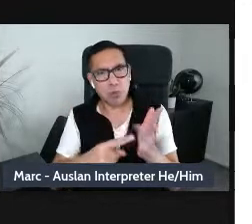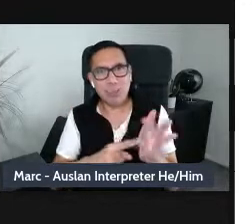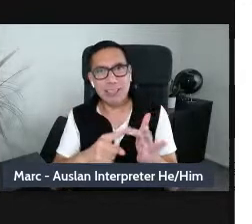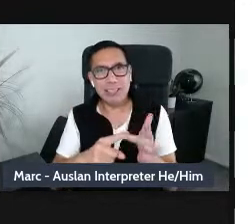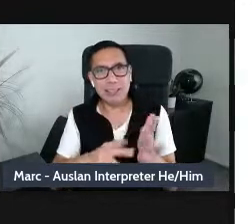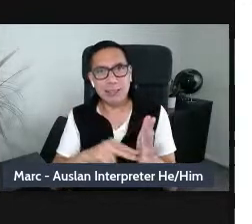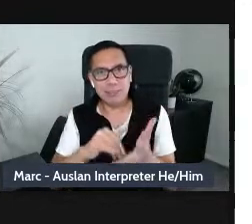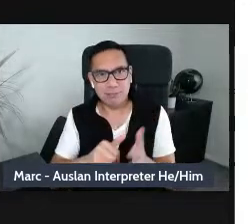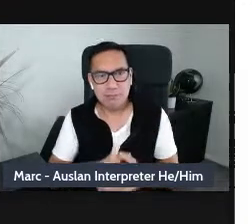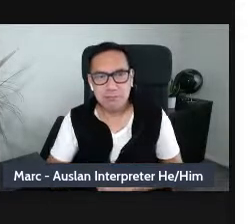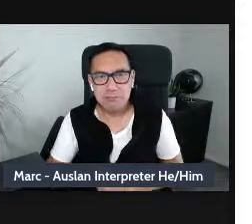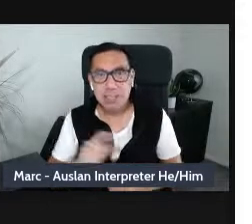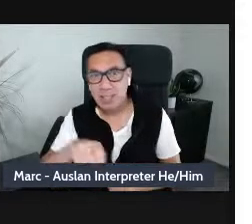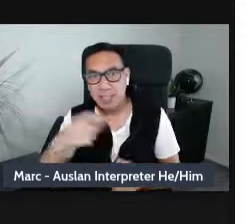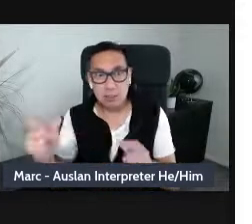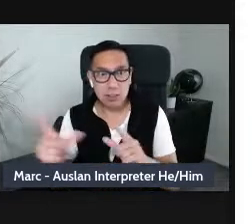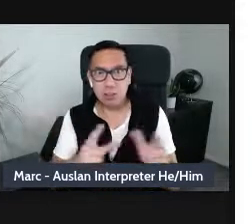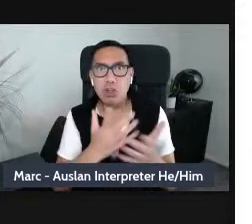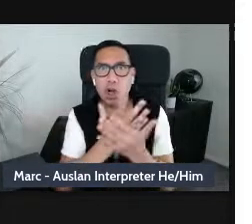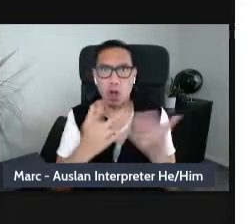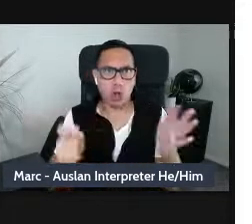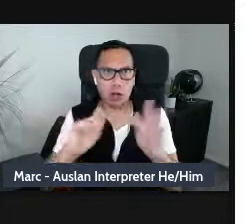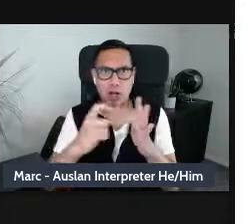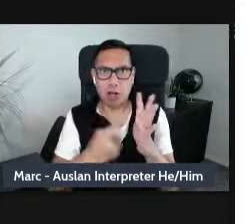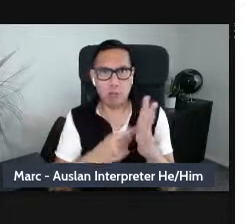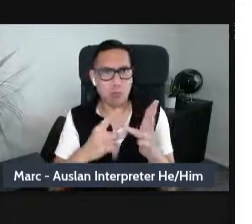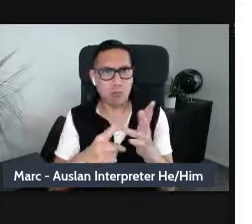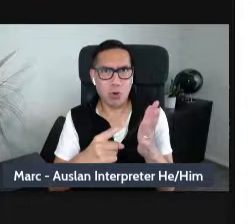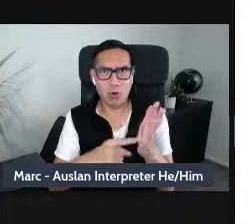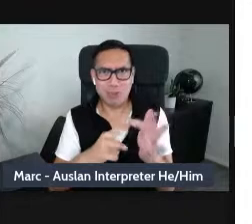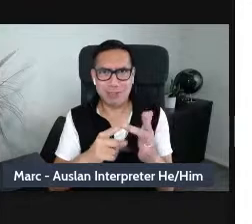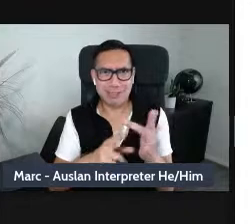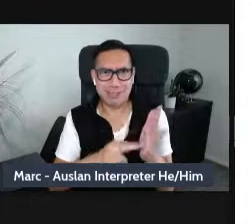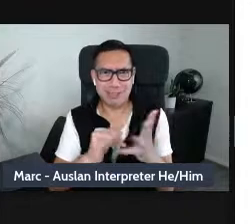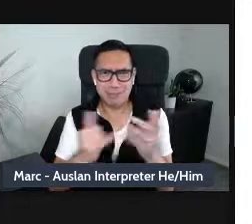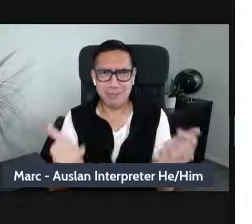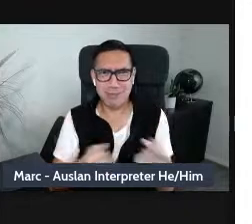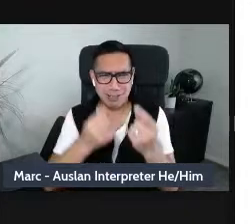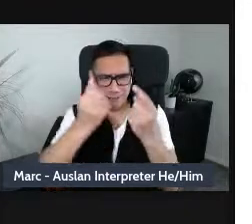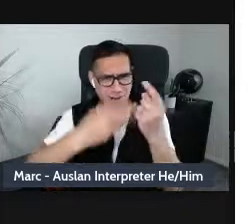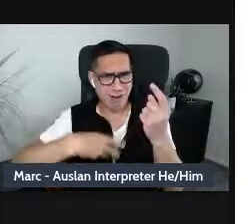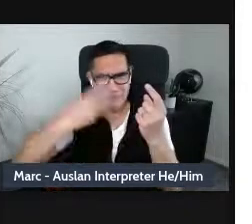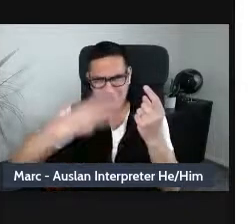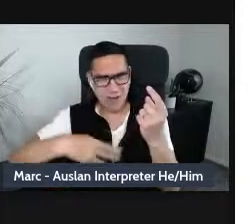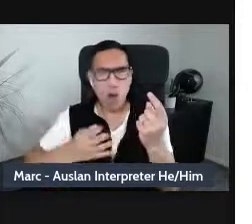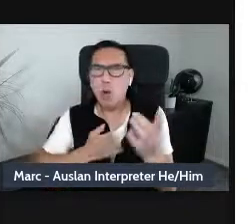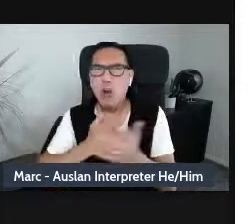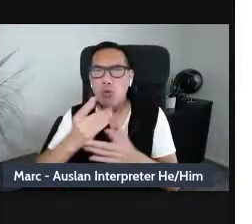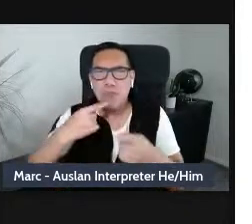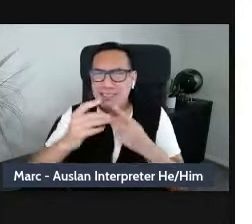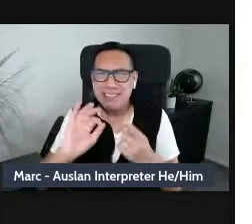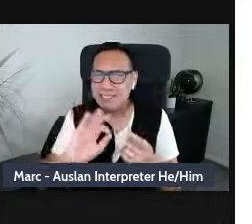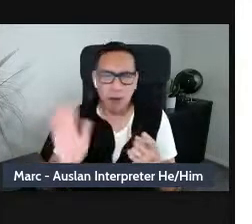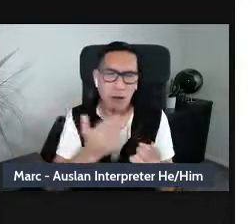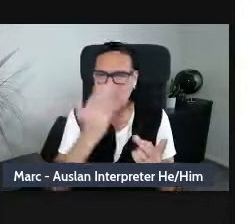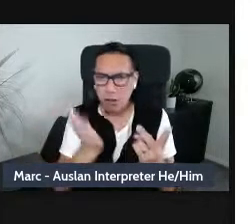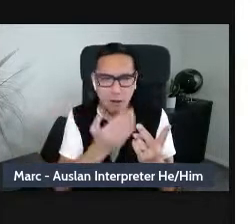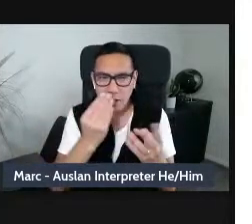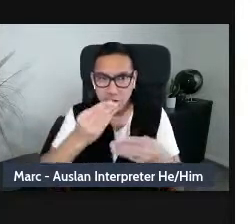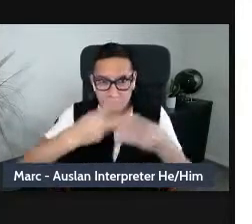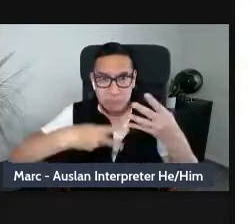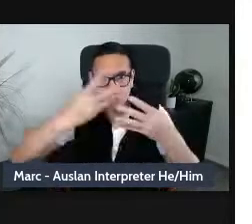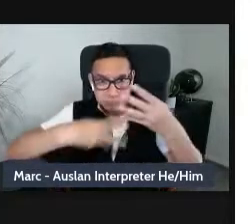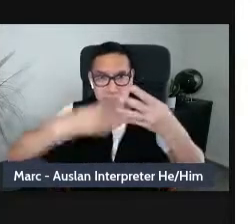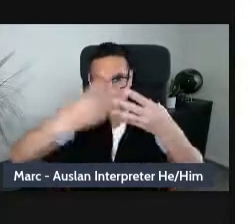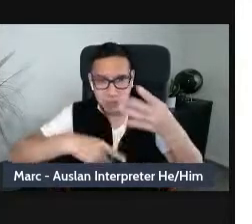a lot of proteins, and there was lots to look at. And I'm not going to go through all of them. Jill, if you could click it. So here's a brief rundown of the most exciting